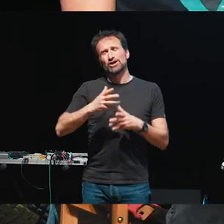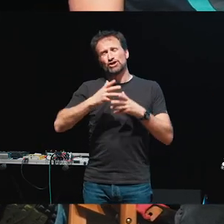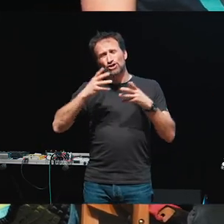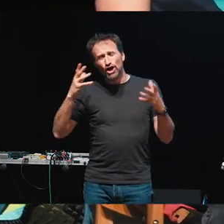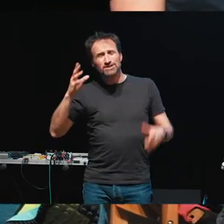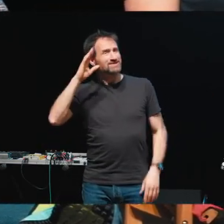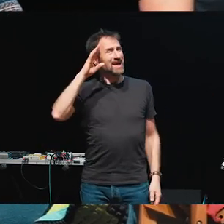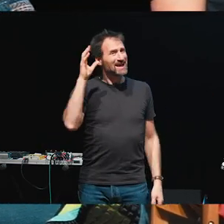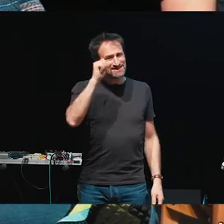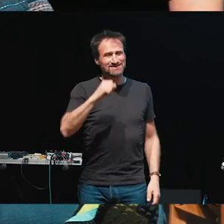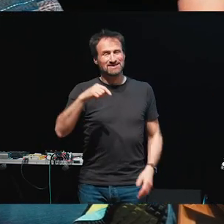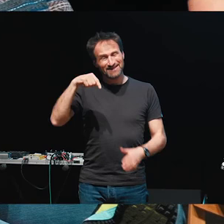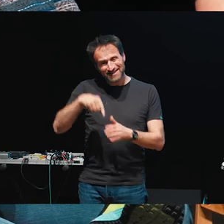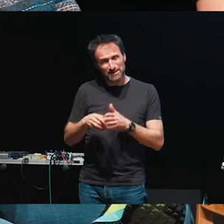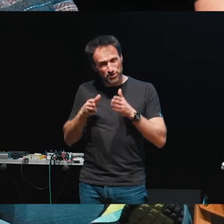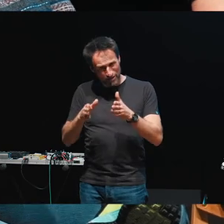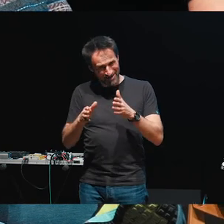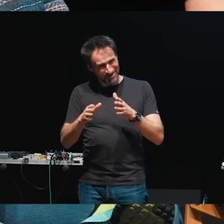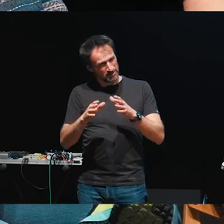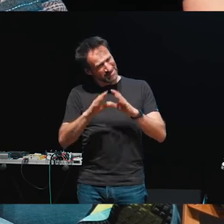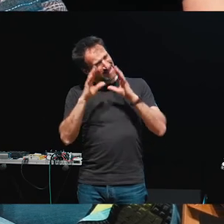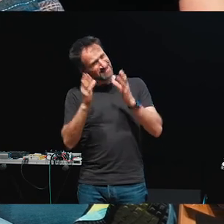as a whole was that